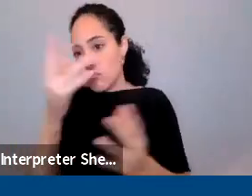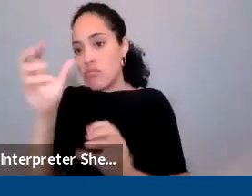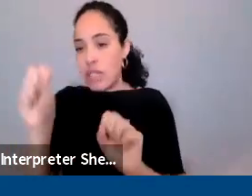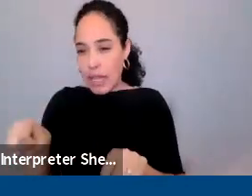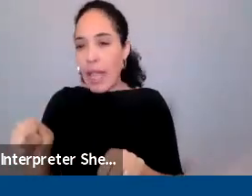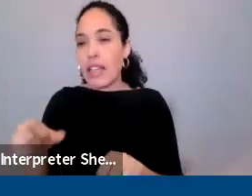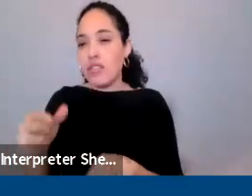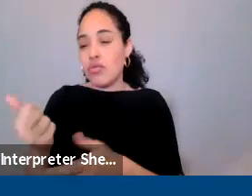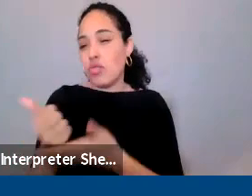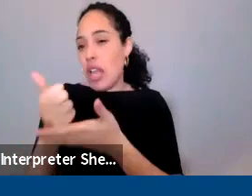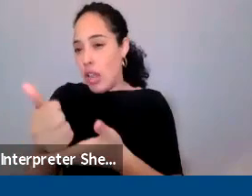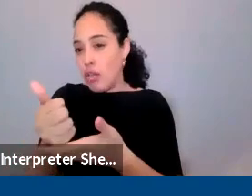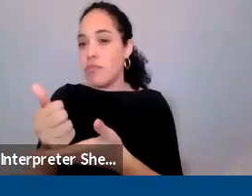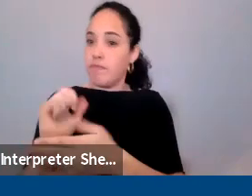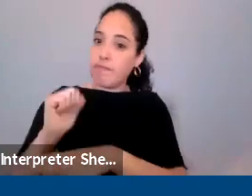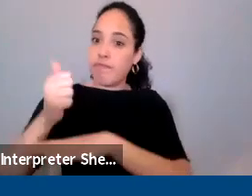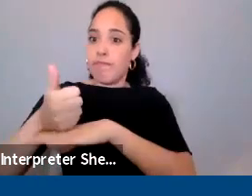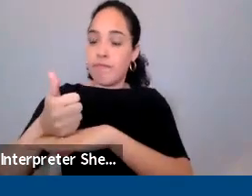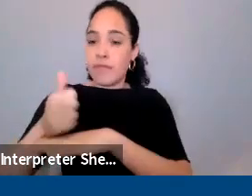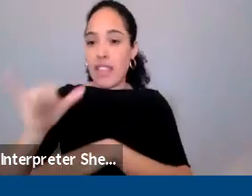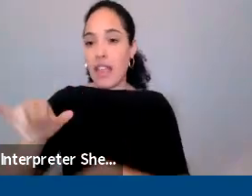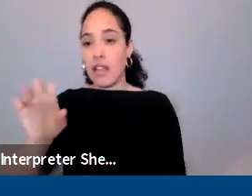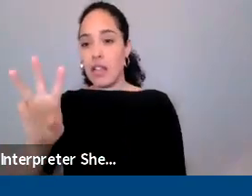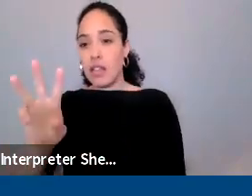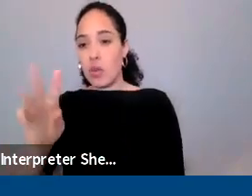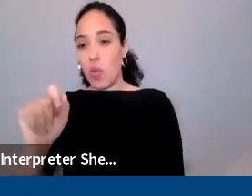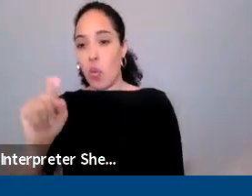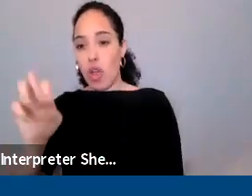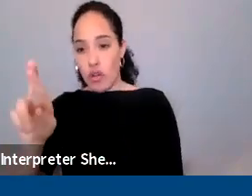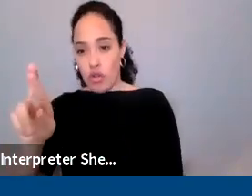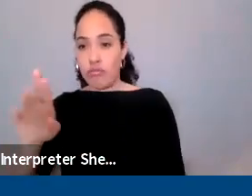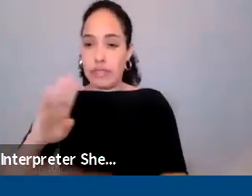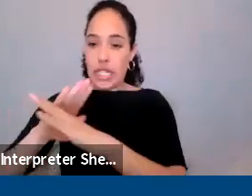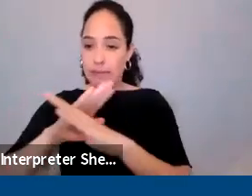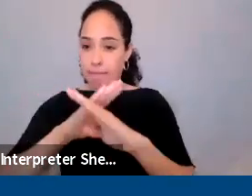Thanks so much, Tracy. And I think you're going to want to stay on for this next one.